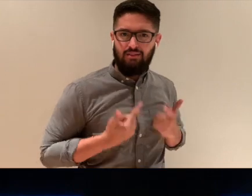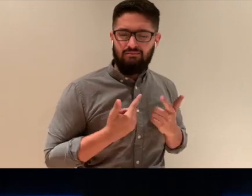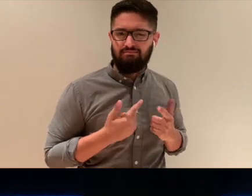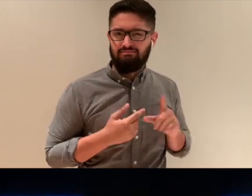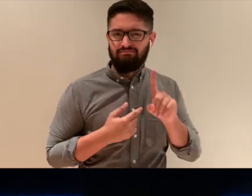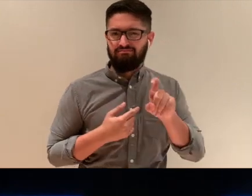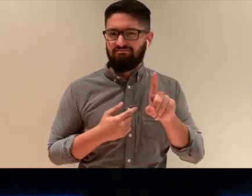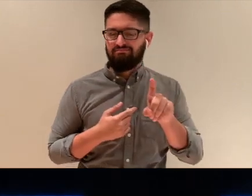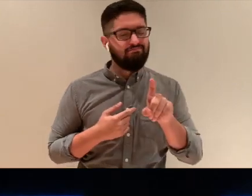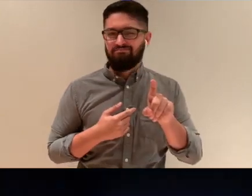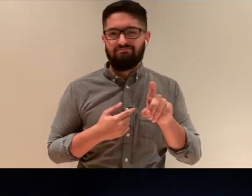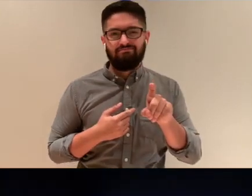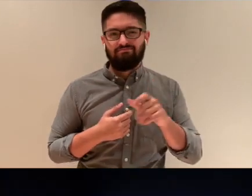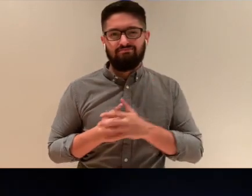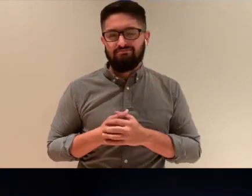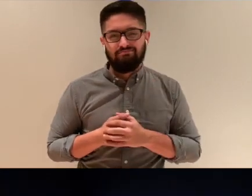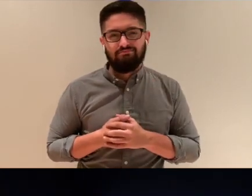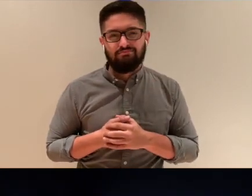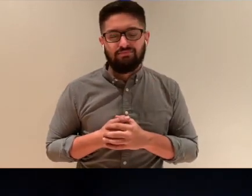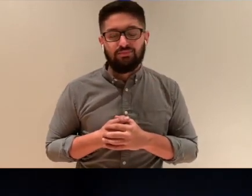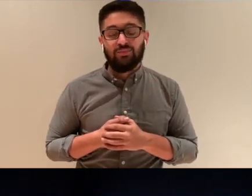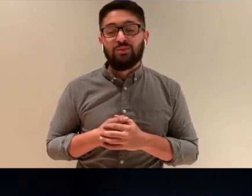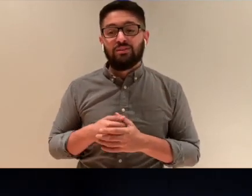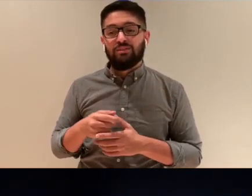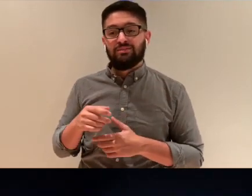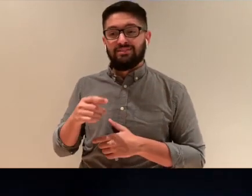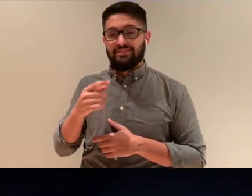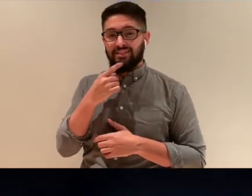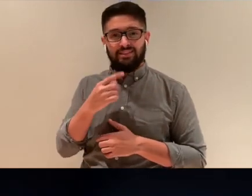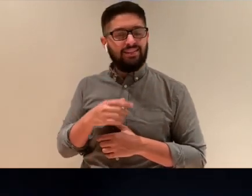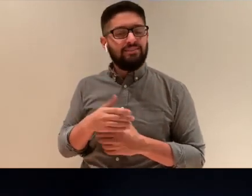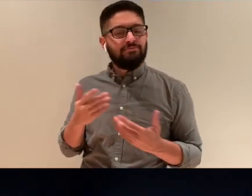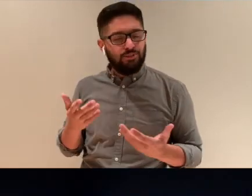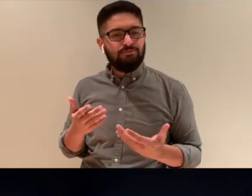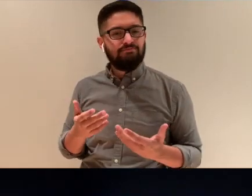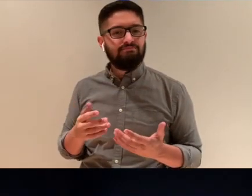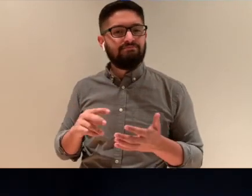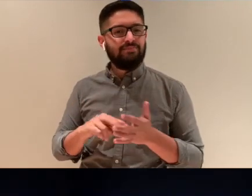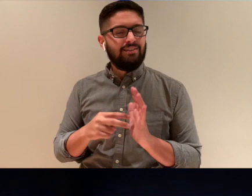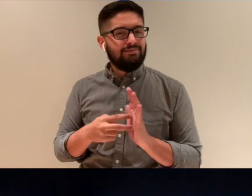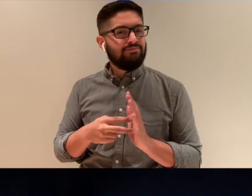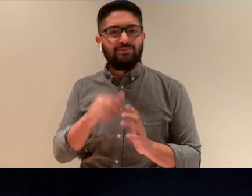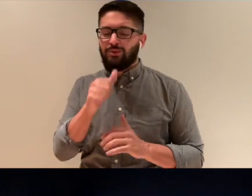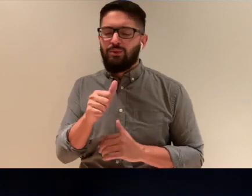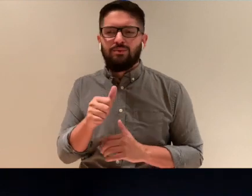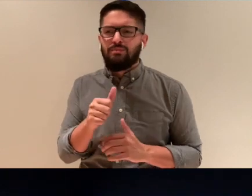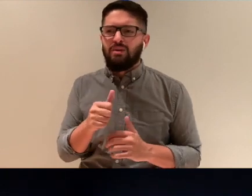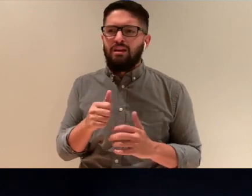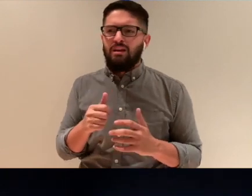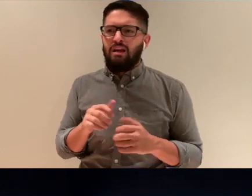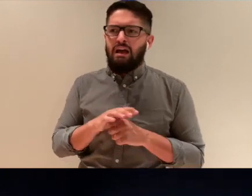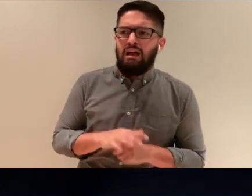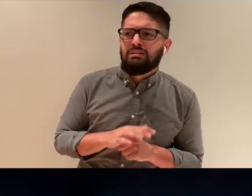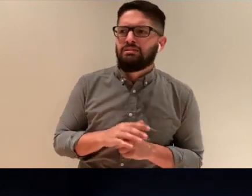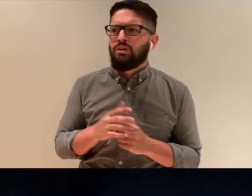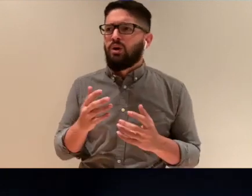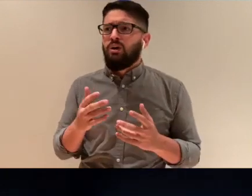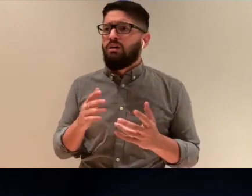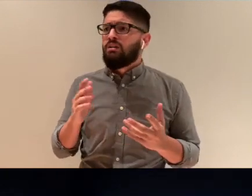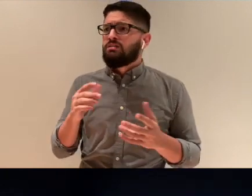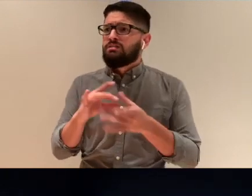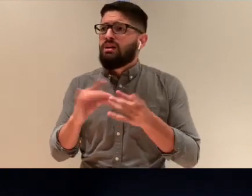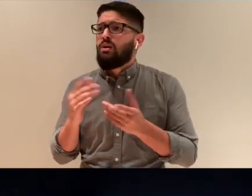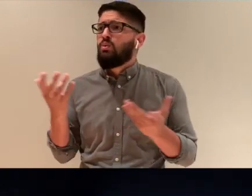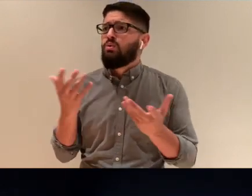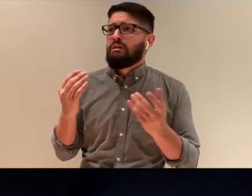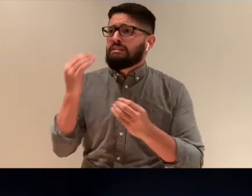hour to our life. And then he says this, therefore, do not be anxious, saying, what shall